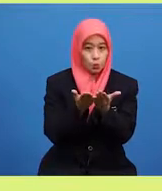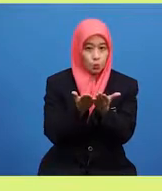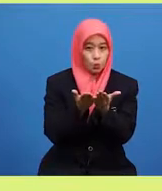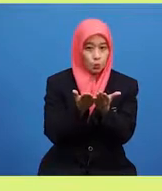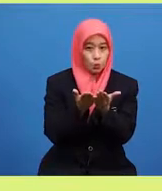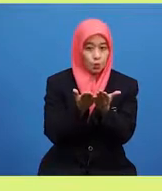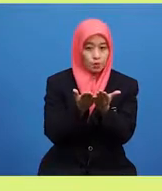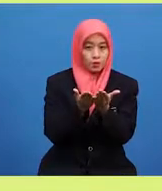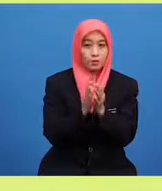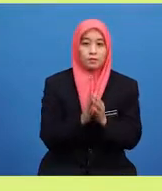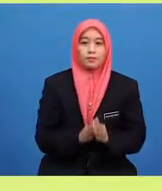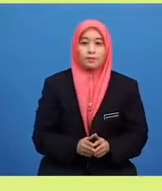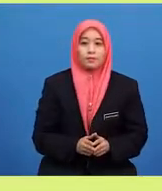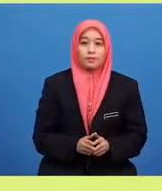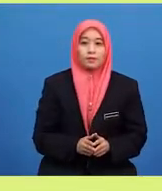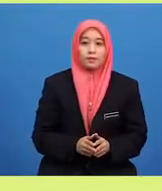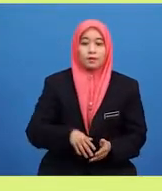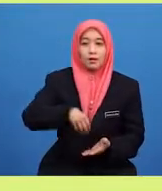Book.